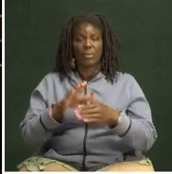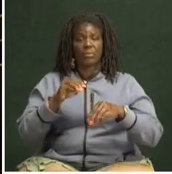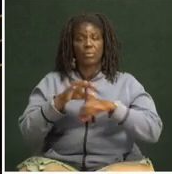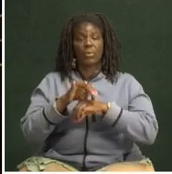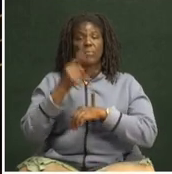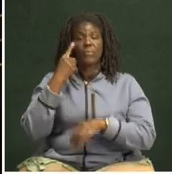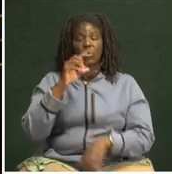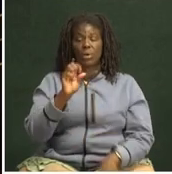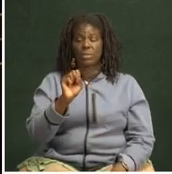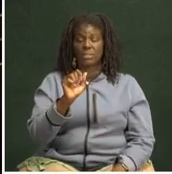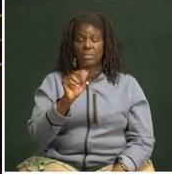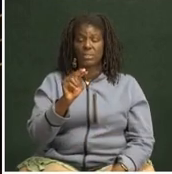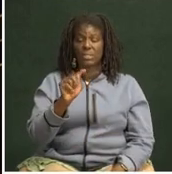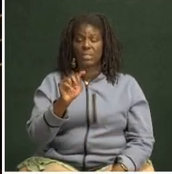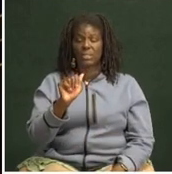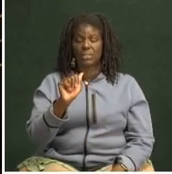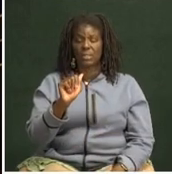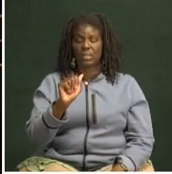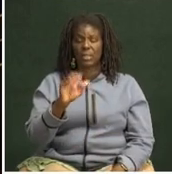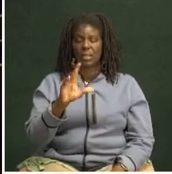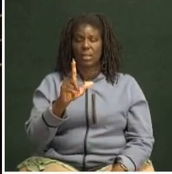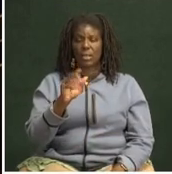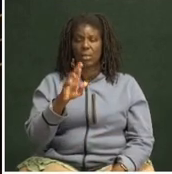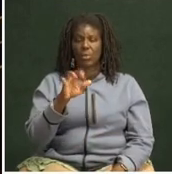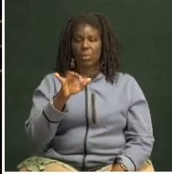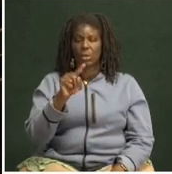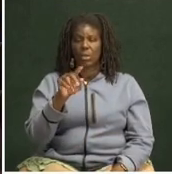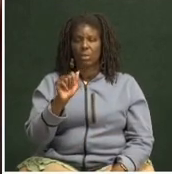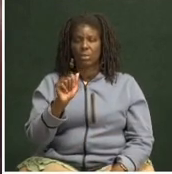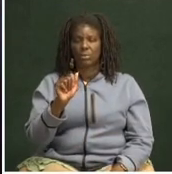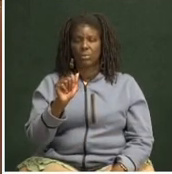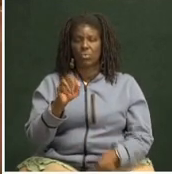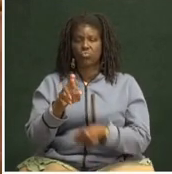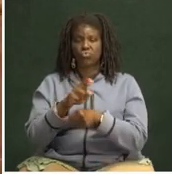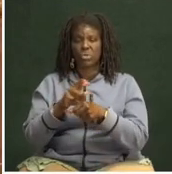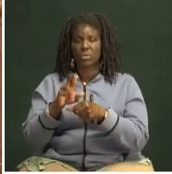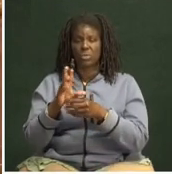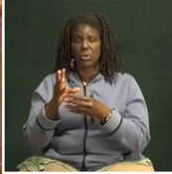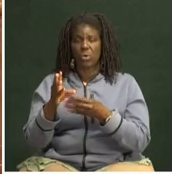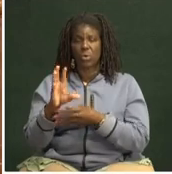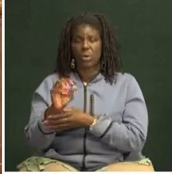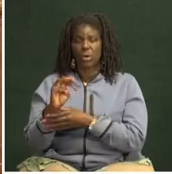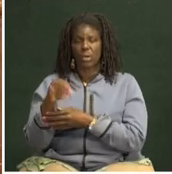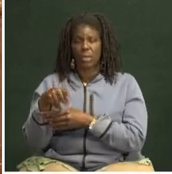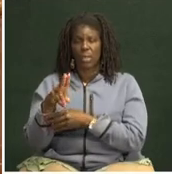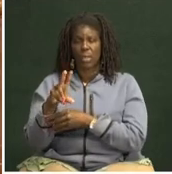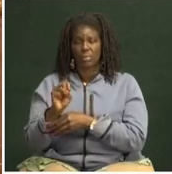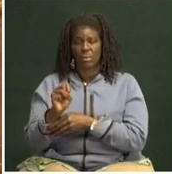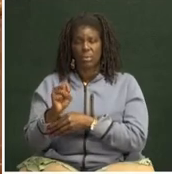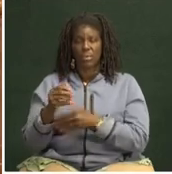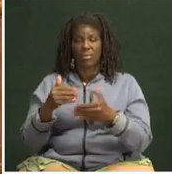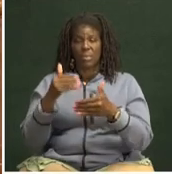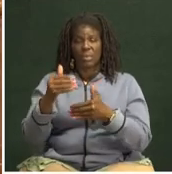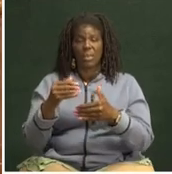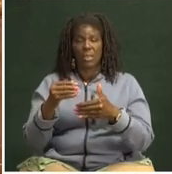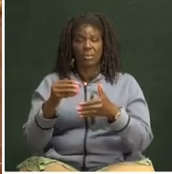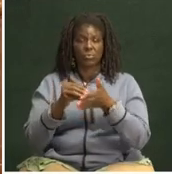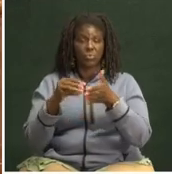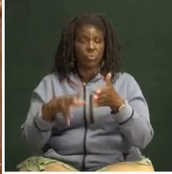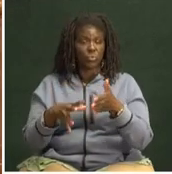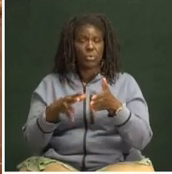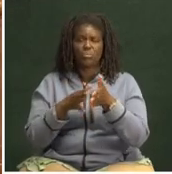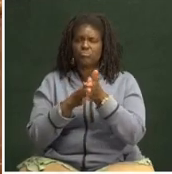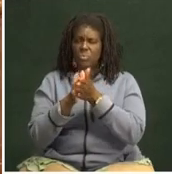Campus. This next student is a high achiever who is dedicated, motivated, and